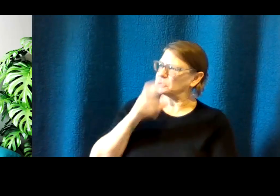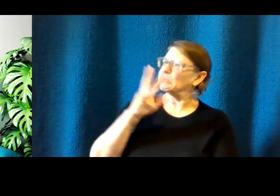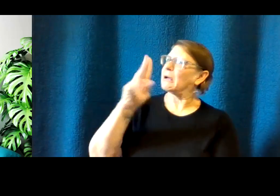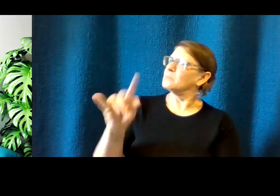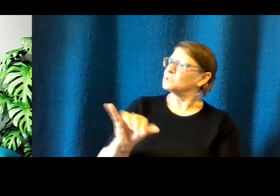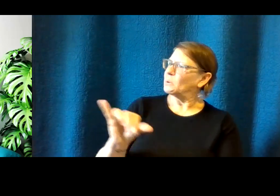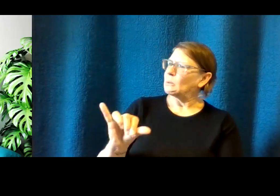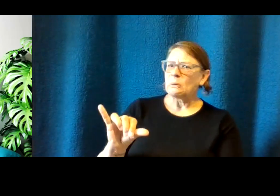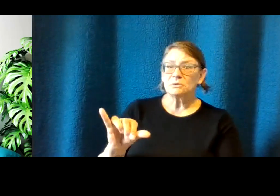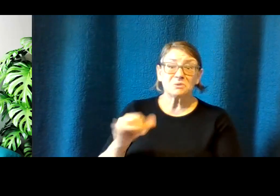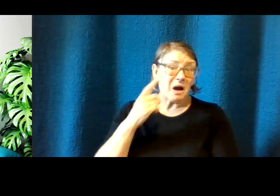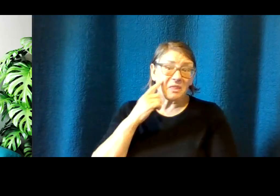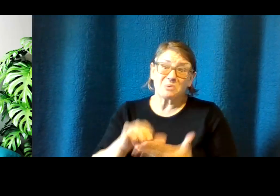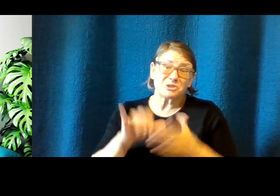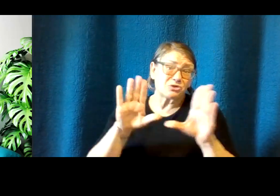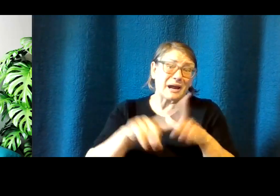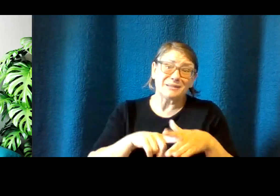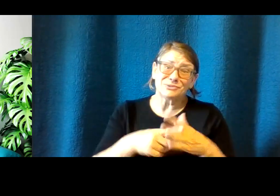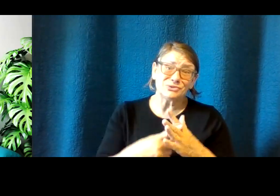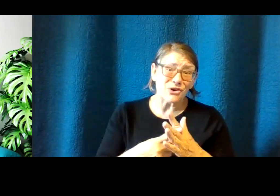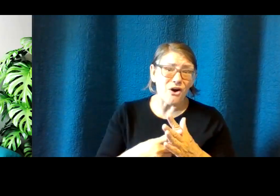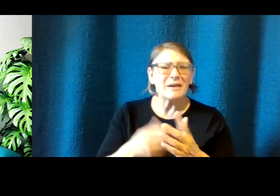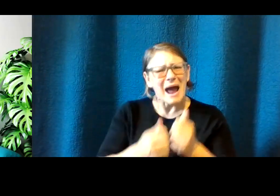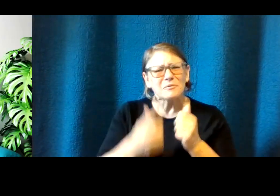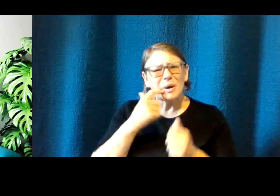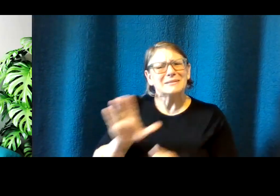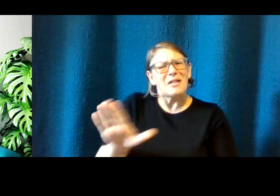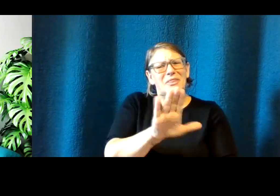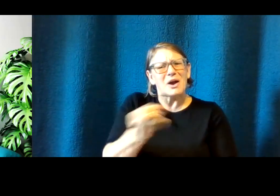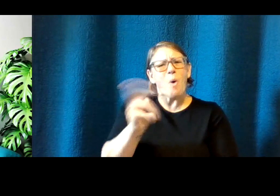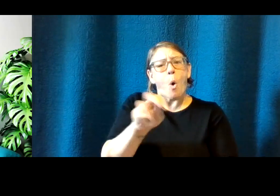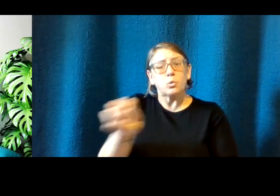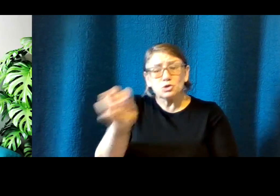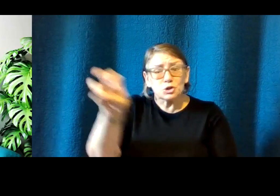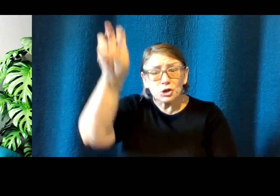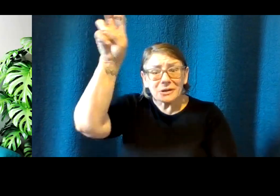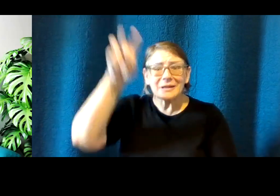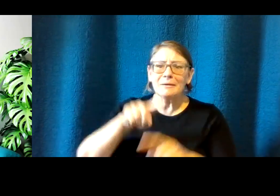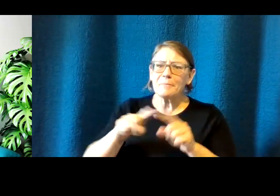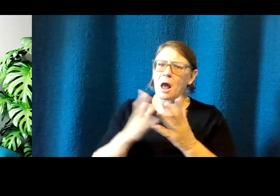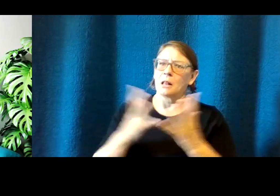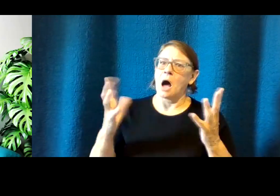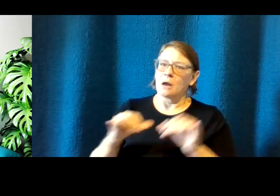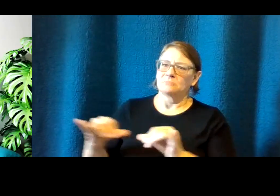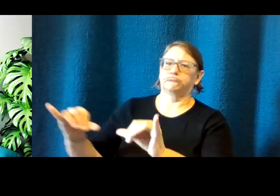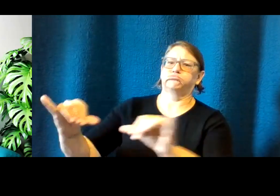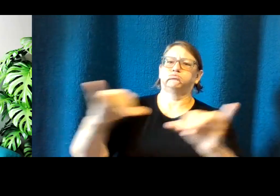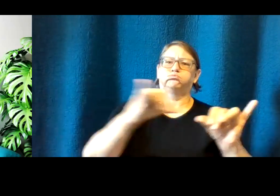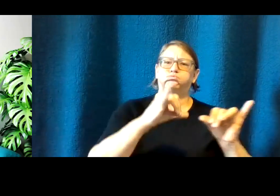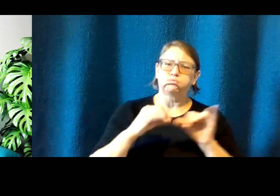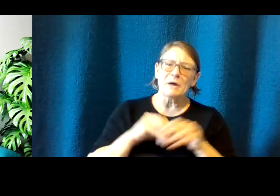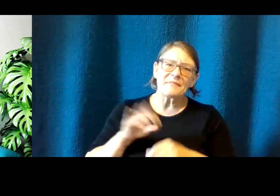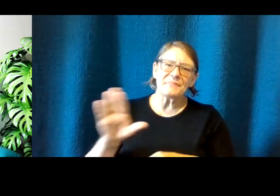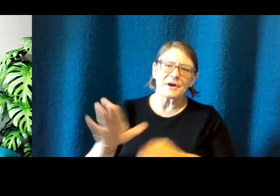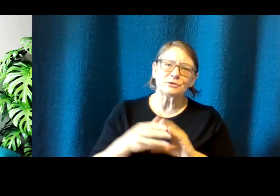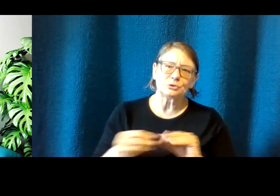said, you know, everybody has their own journey, but there definitely was a lot of commonality